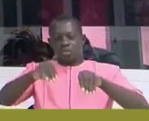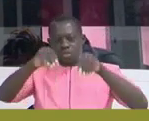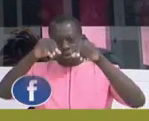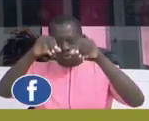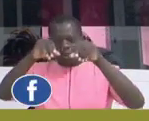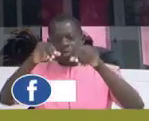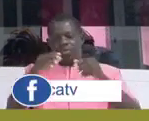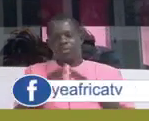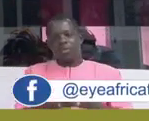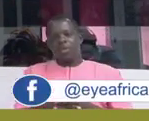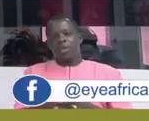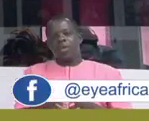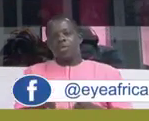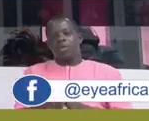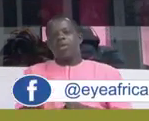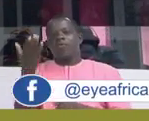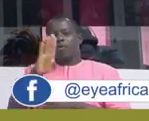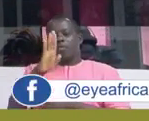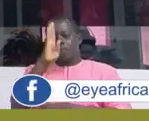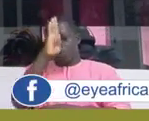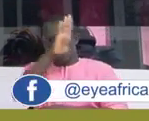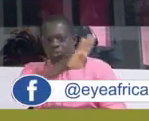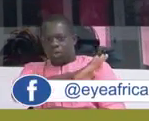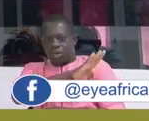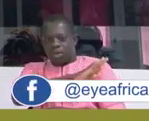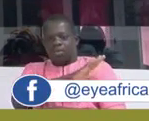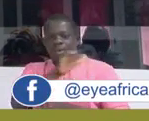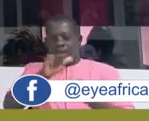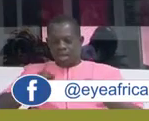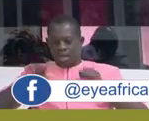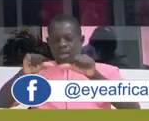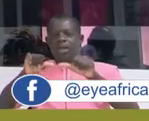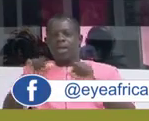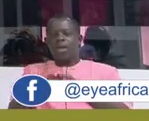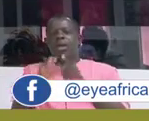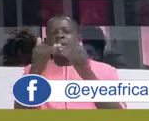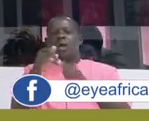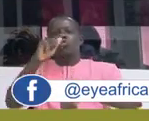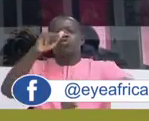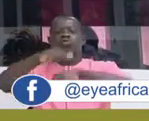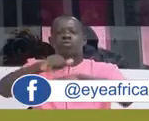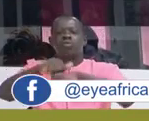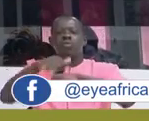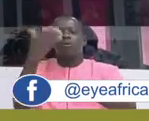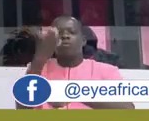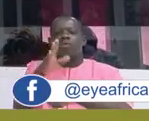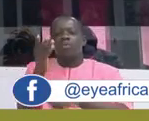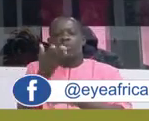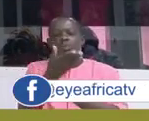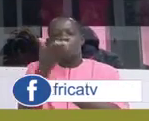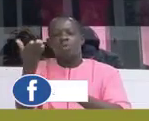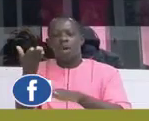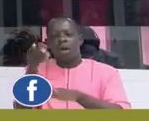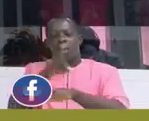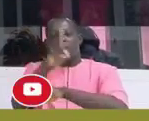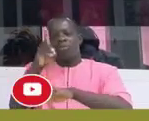the sand that from area. How about the gravel?